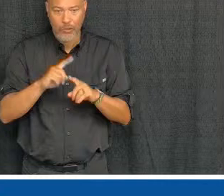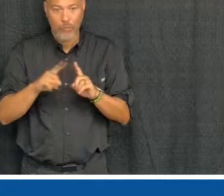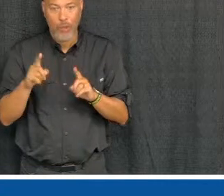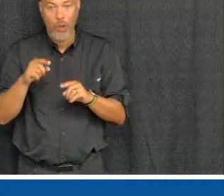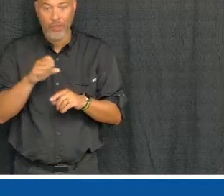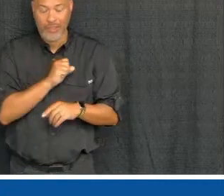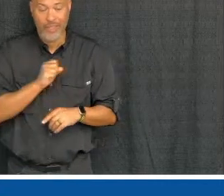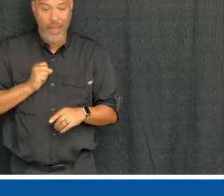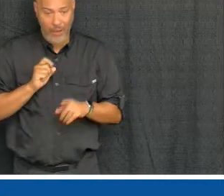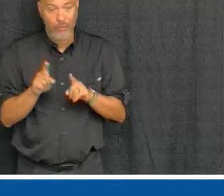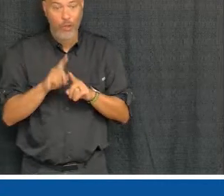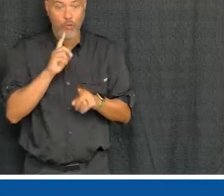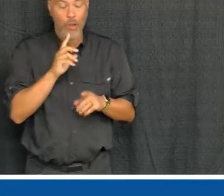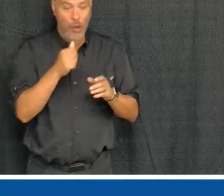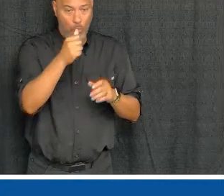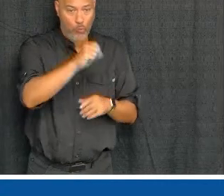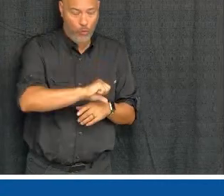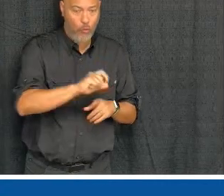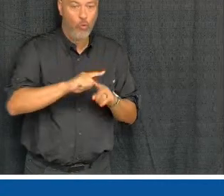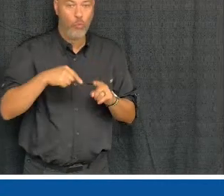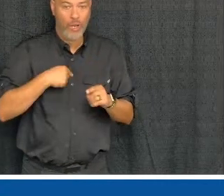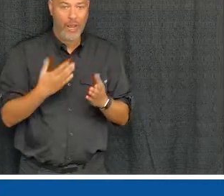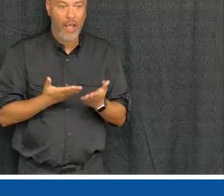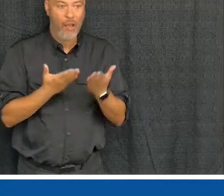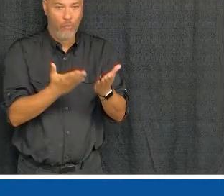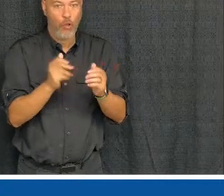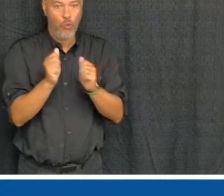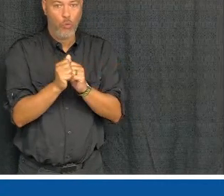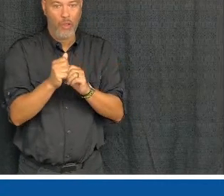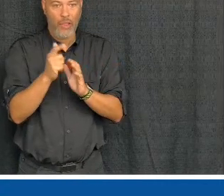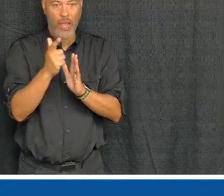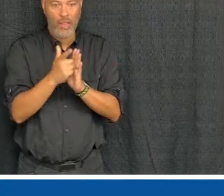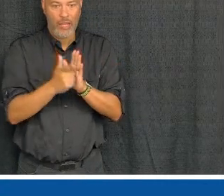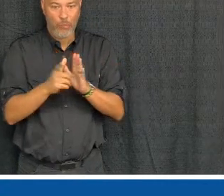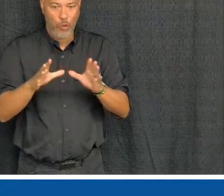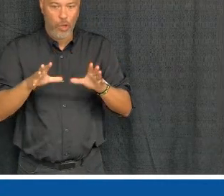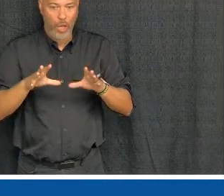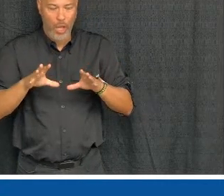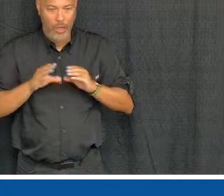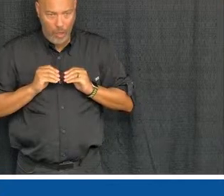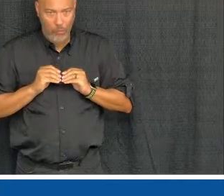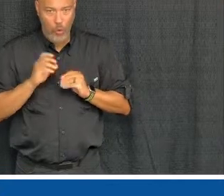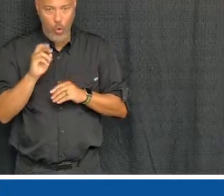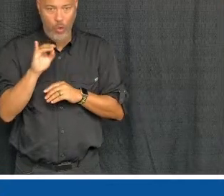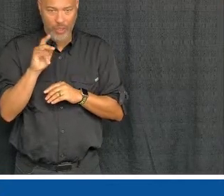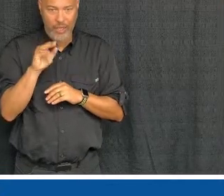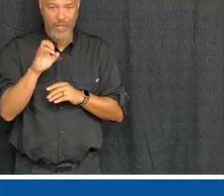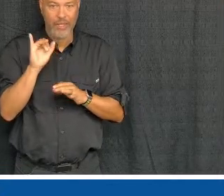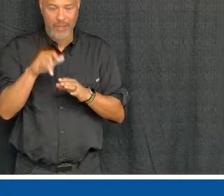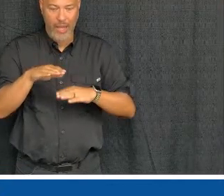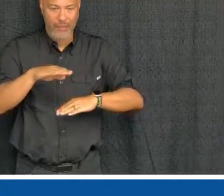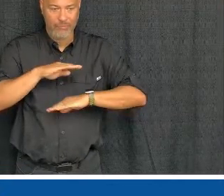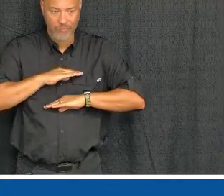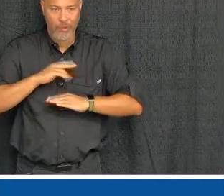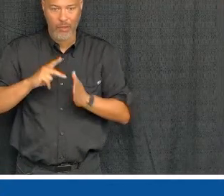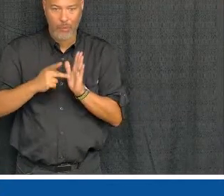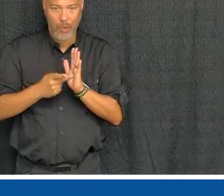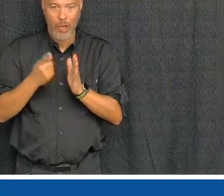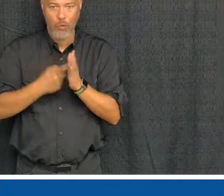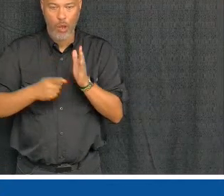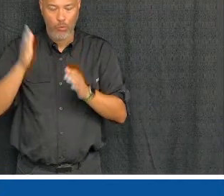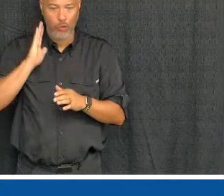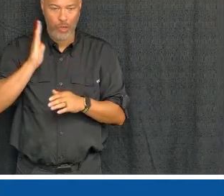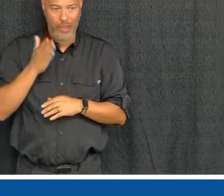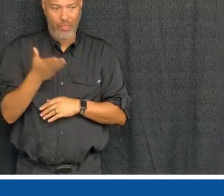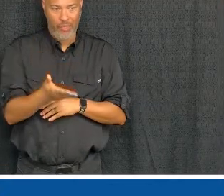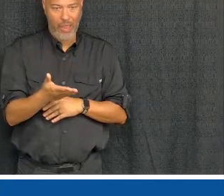staff did recommend disapproval, we have presented you with a legally adoptable ordinance that does meet the intent of what was originally there.